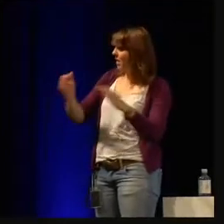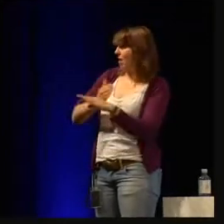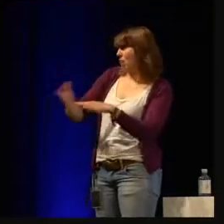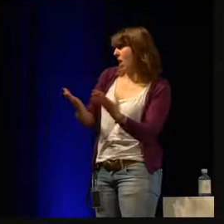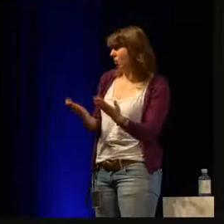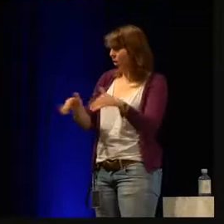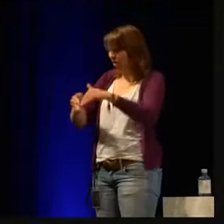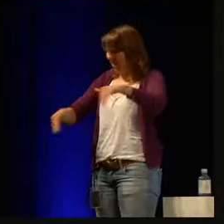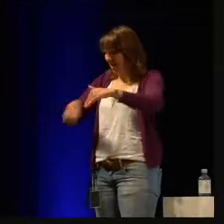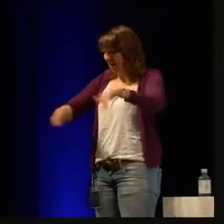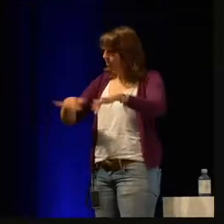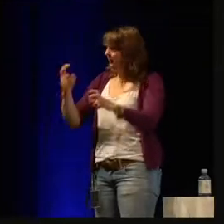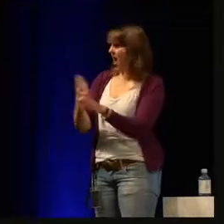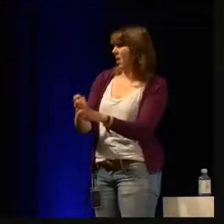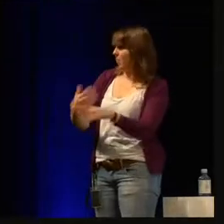a better